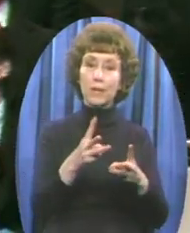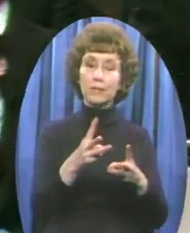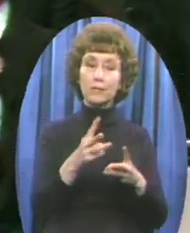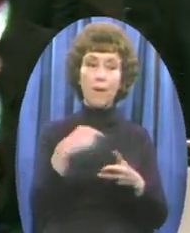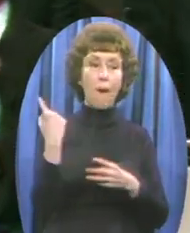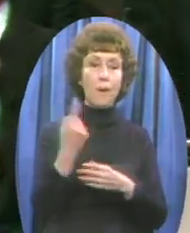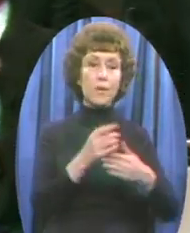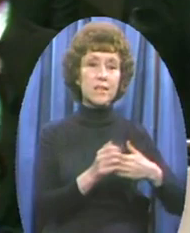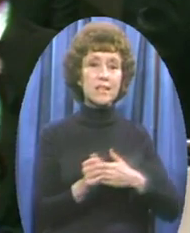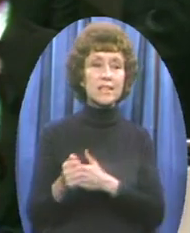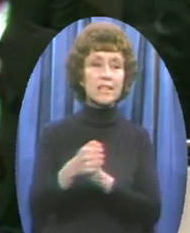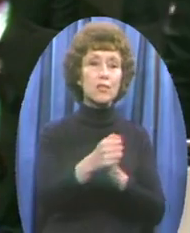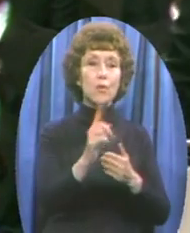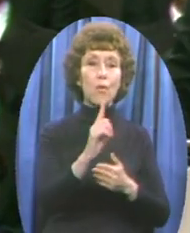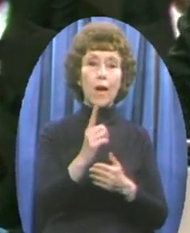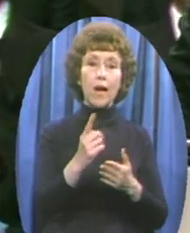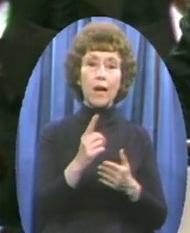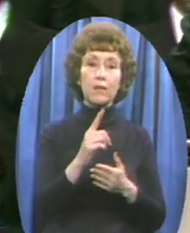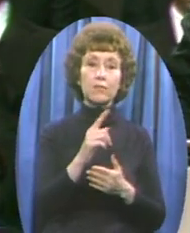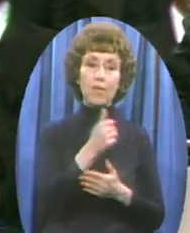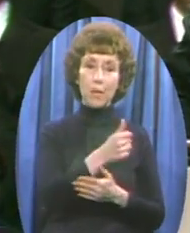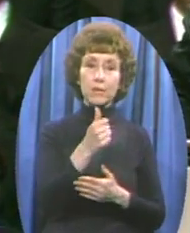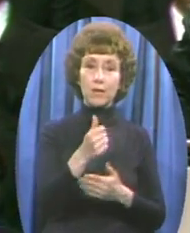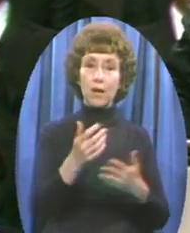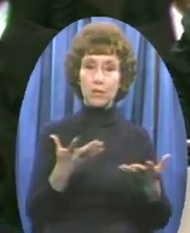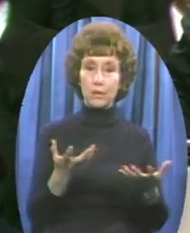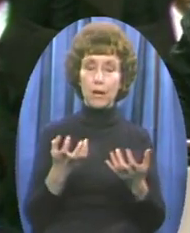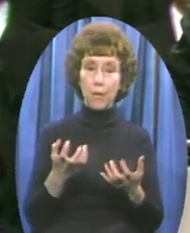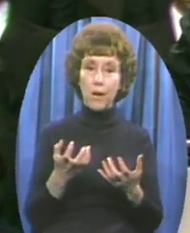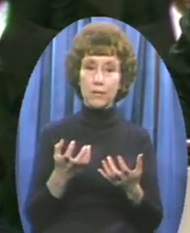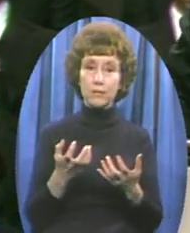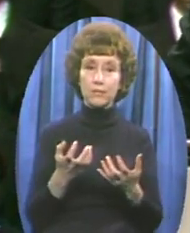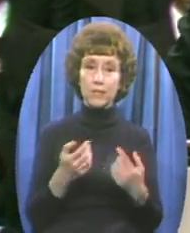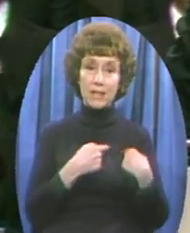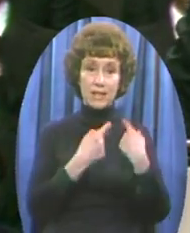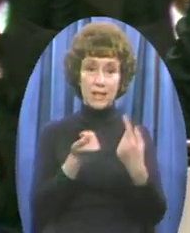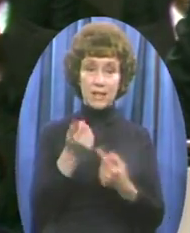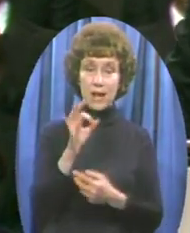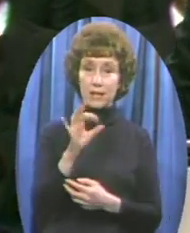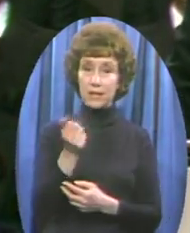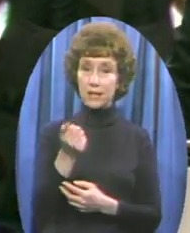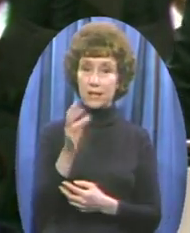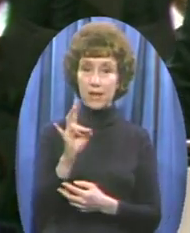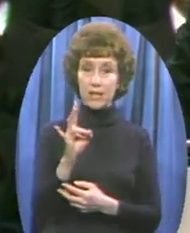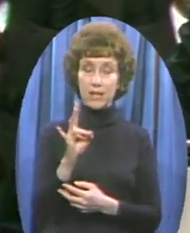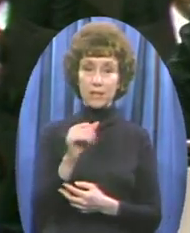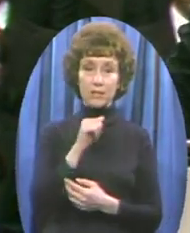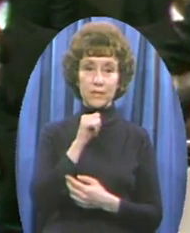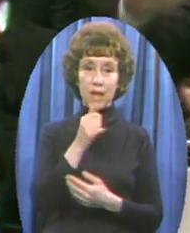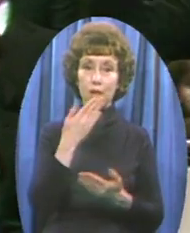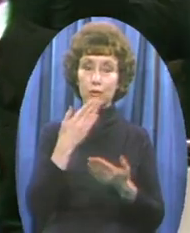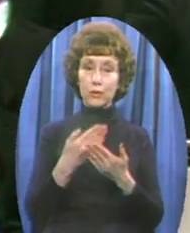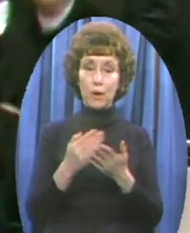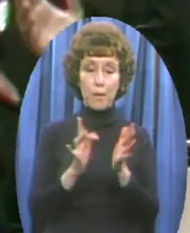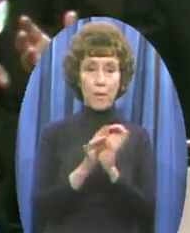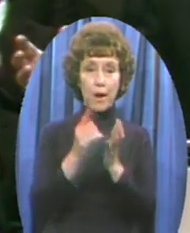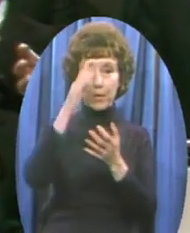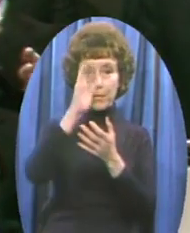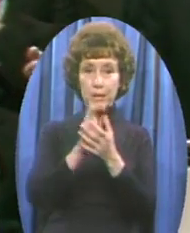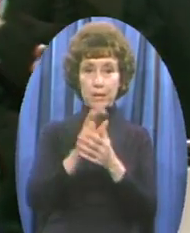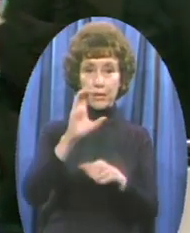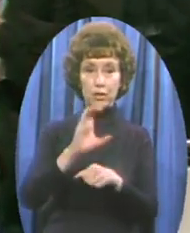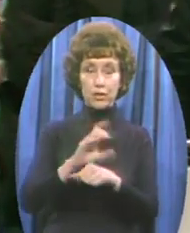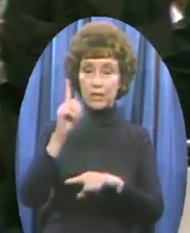persecuted, as has been the case since 1917. Red China's the same way. God's at work there in spite of all the